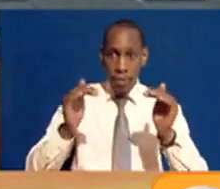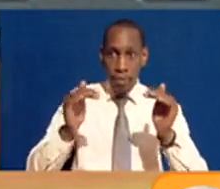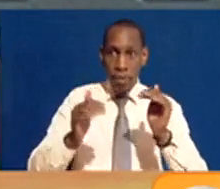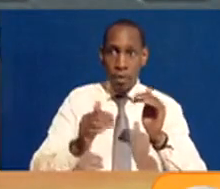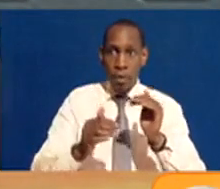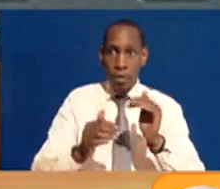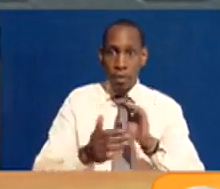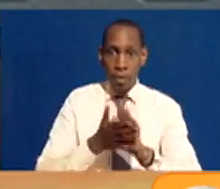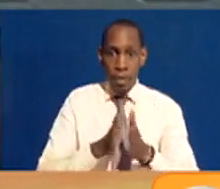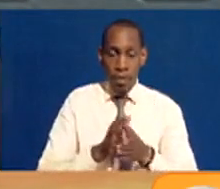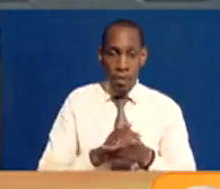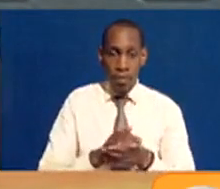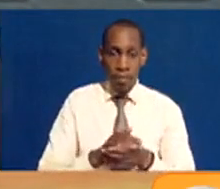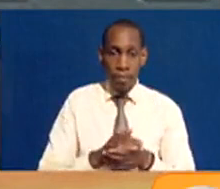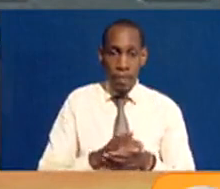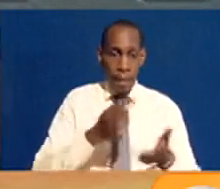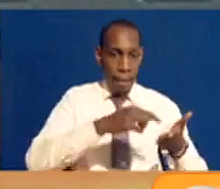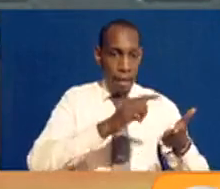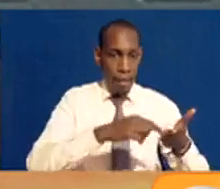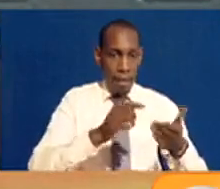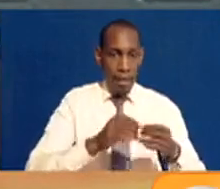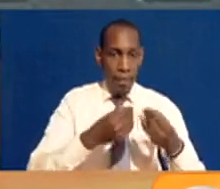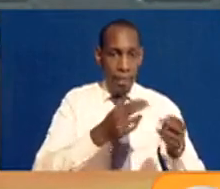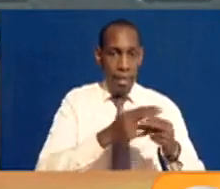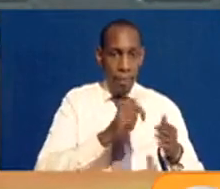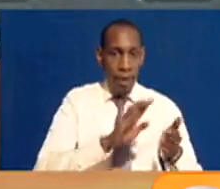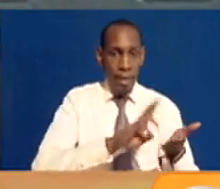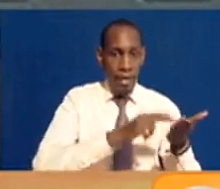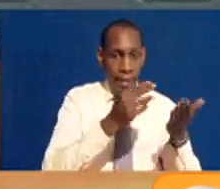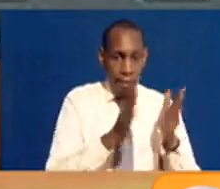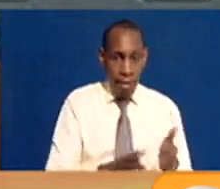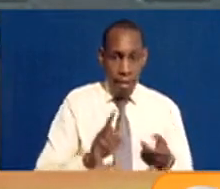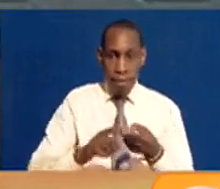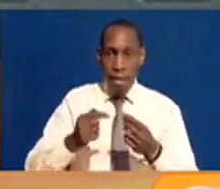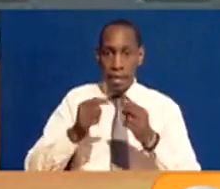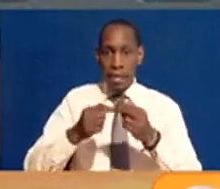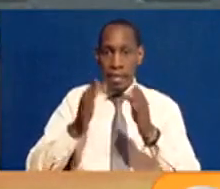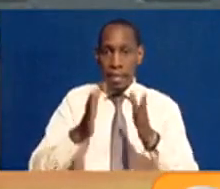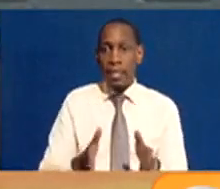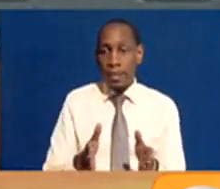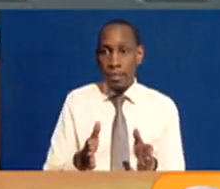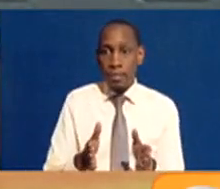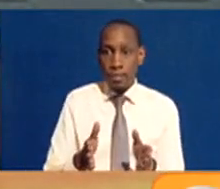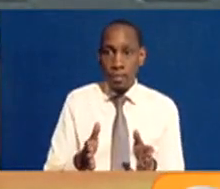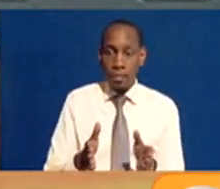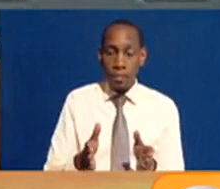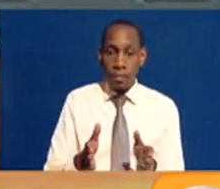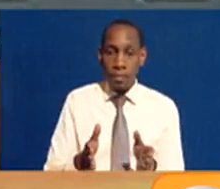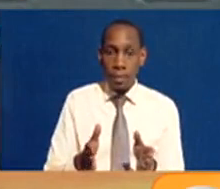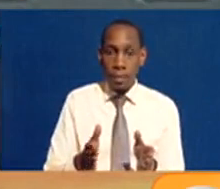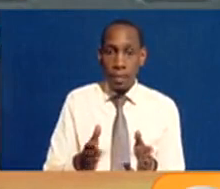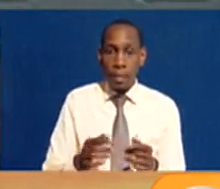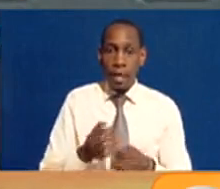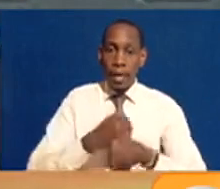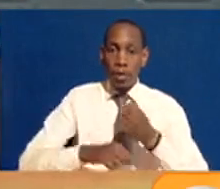that all-important grade that branded one either a failure or a success. We then went a